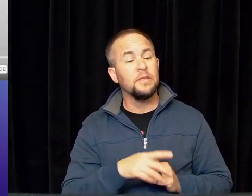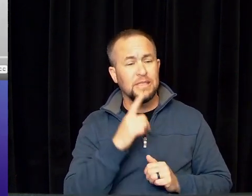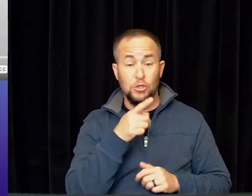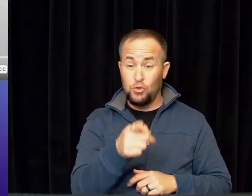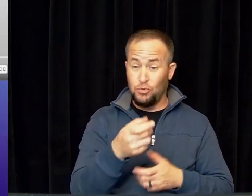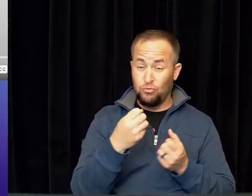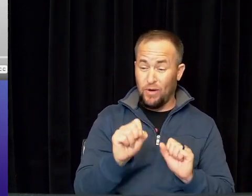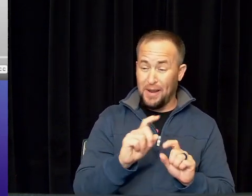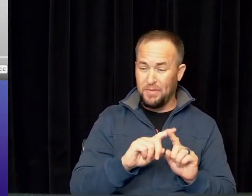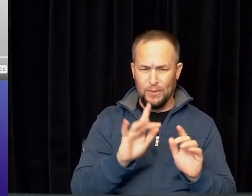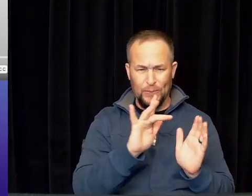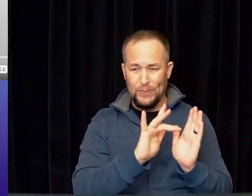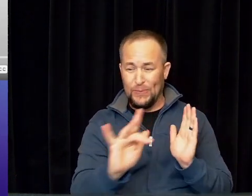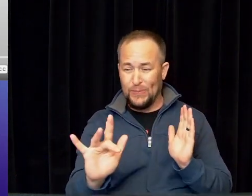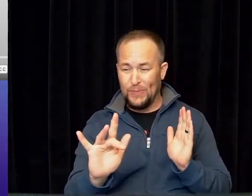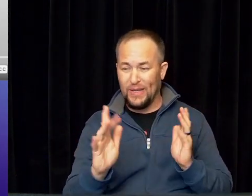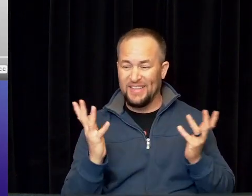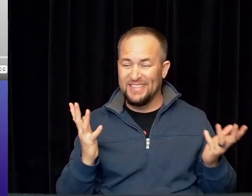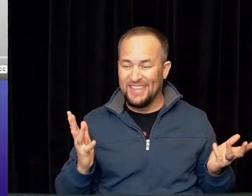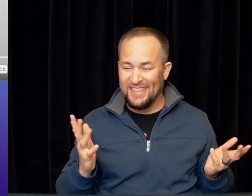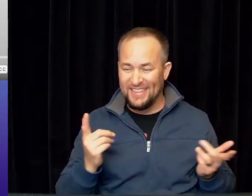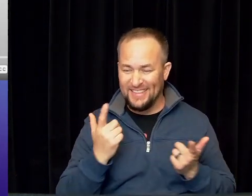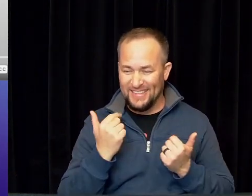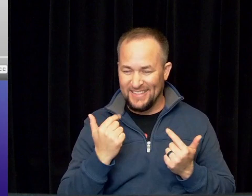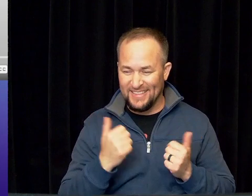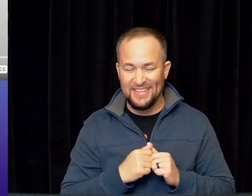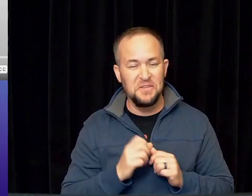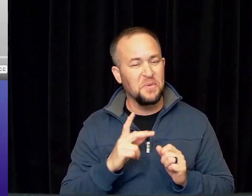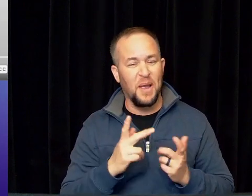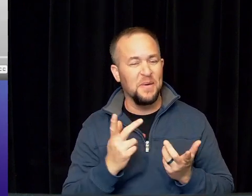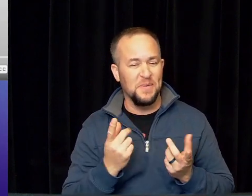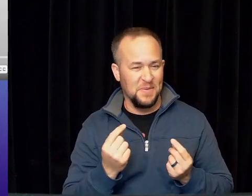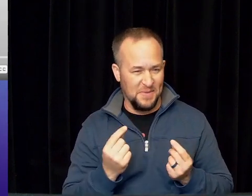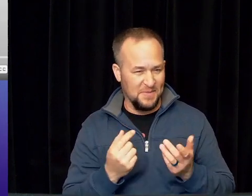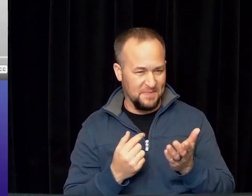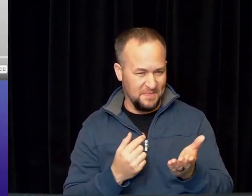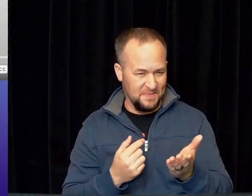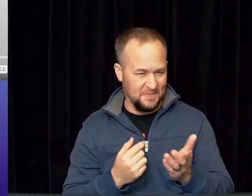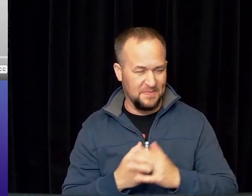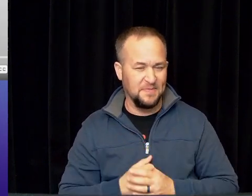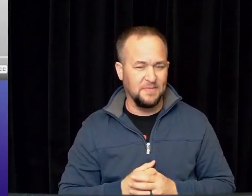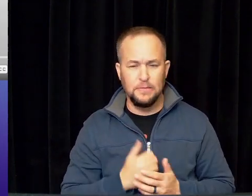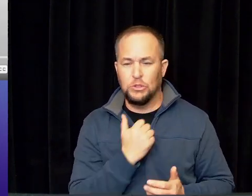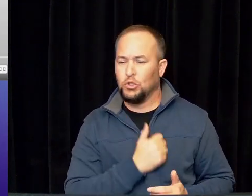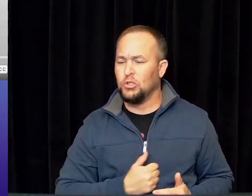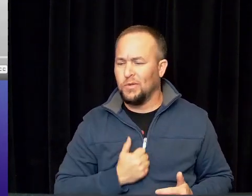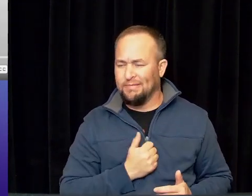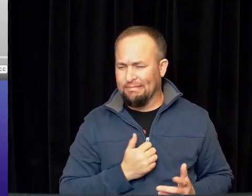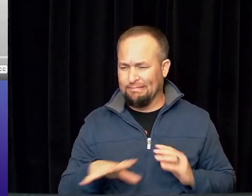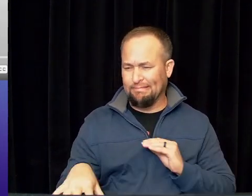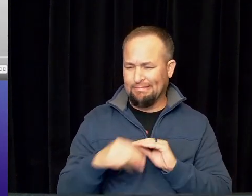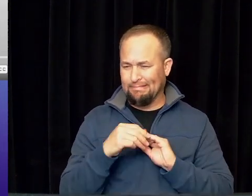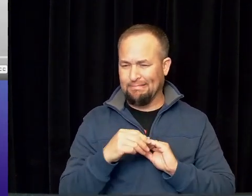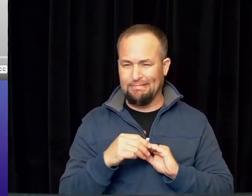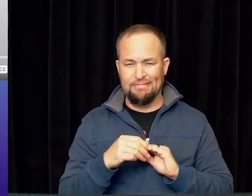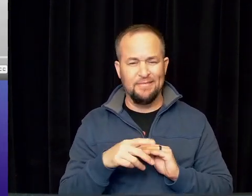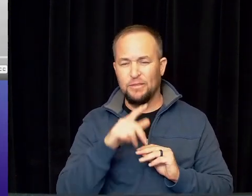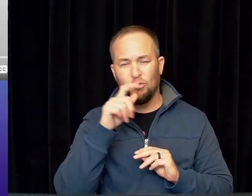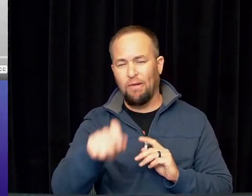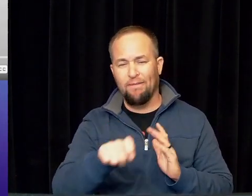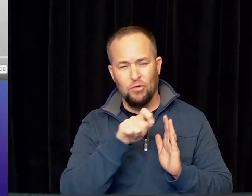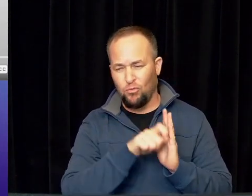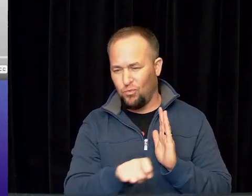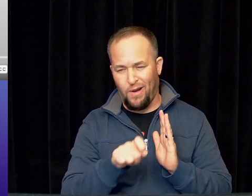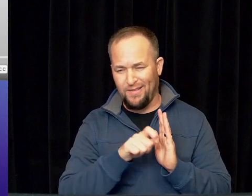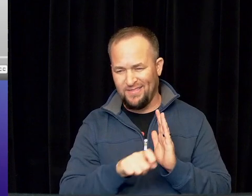no question. So here's the question that we are going to complete. Sorry about that. You do not have to write this word